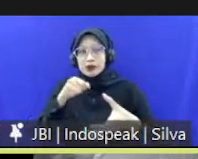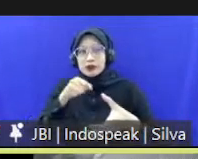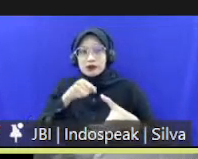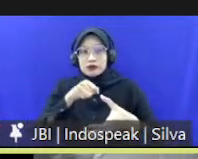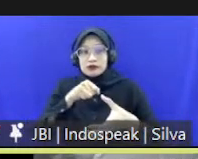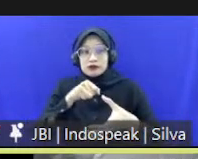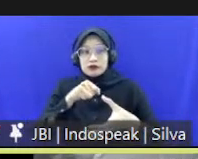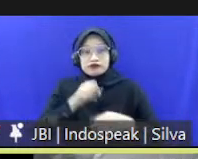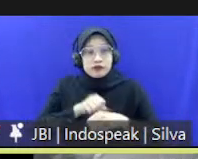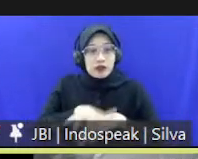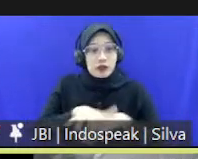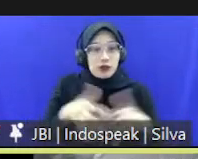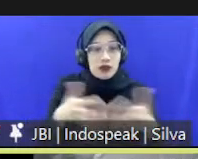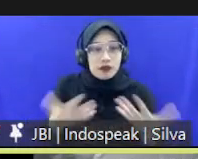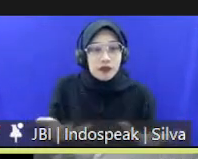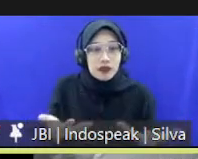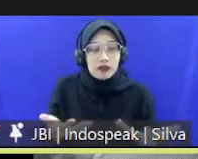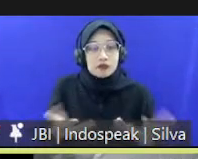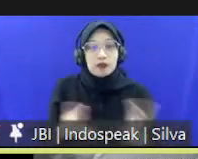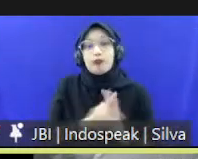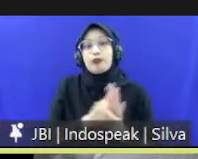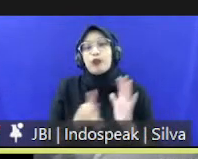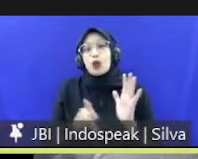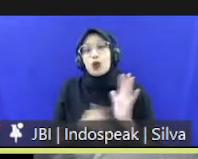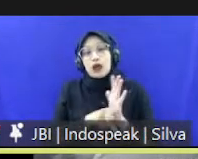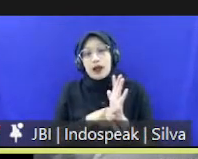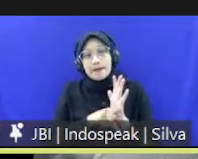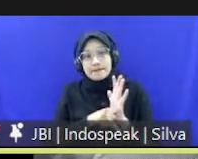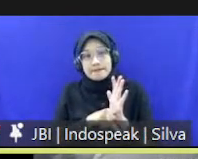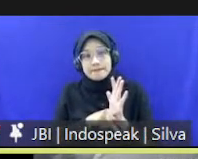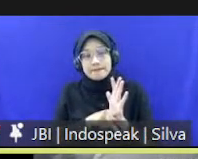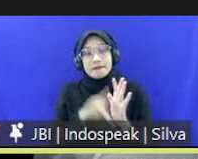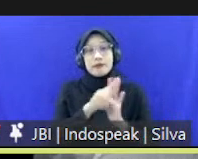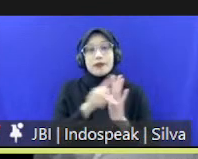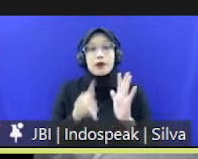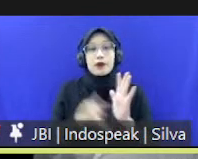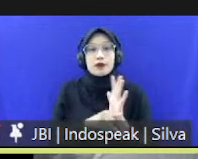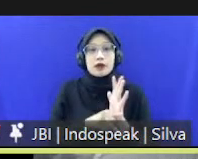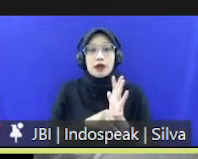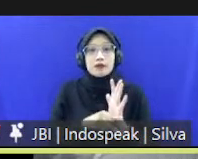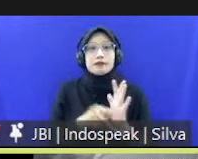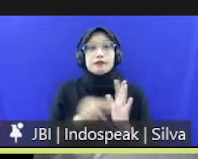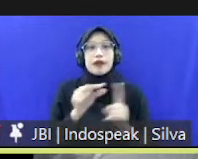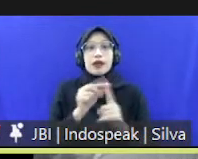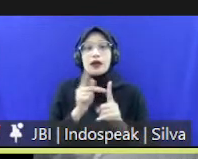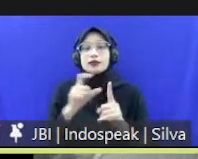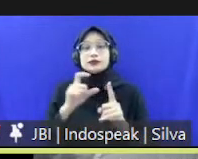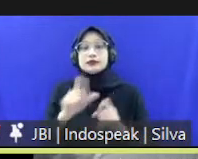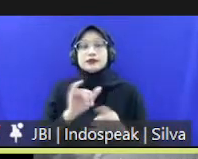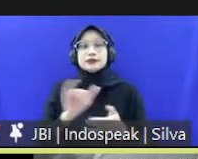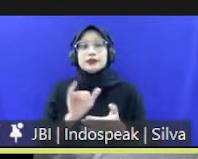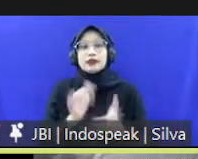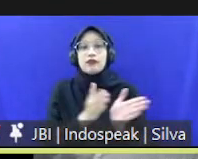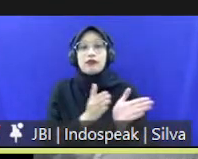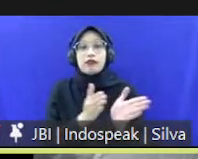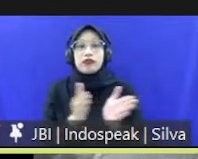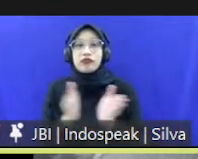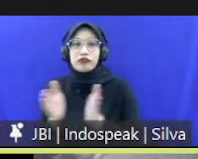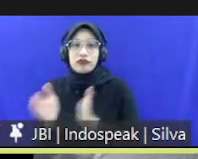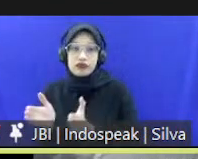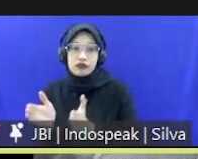and officiated by member states of WHO in 2018. But then 2020, the pandemic